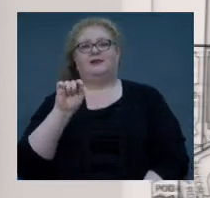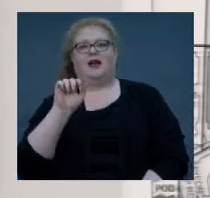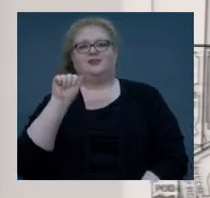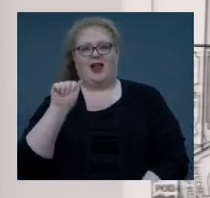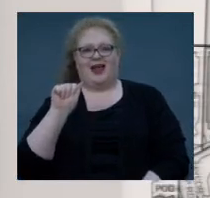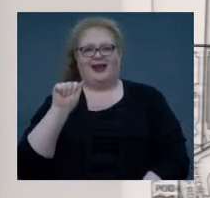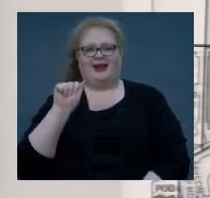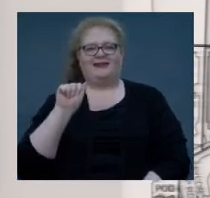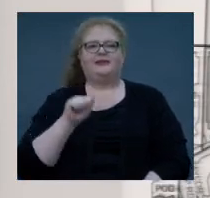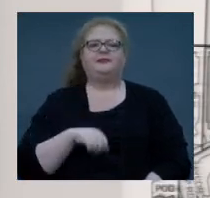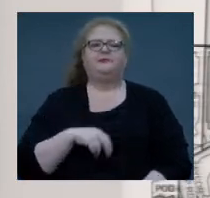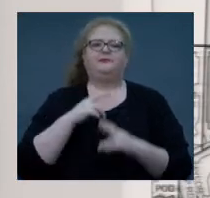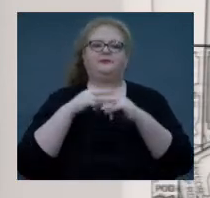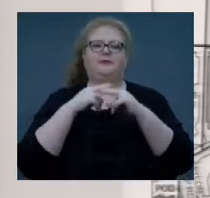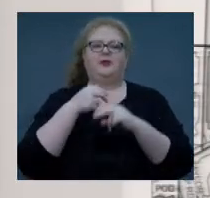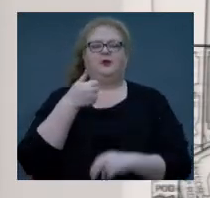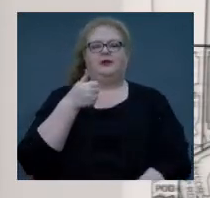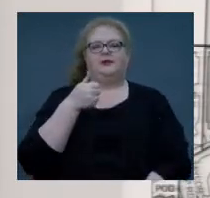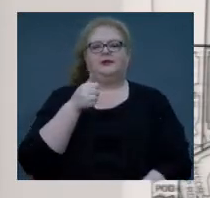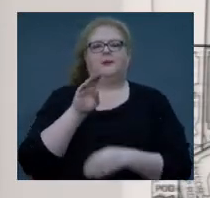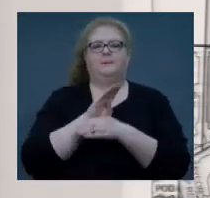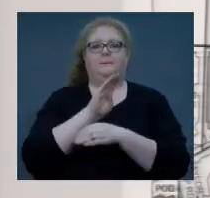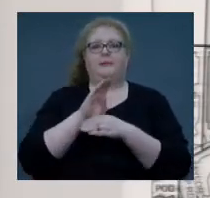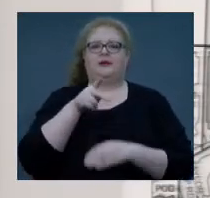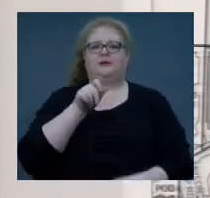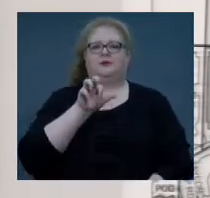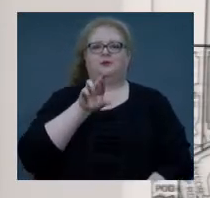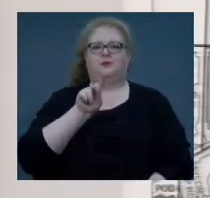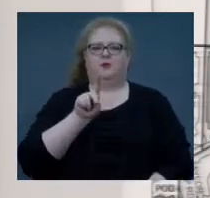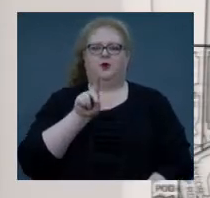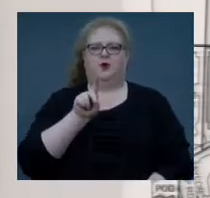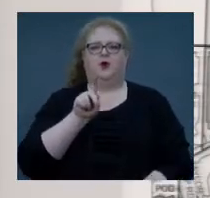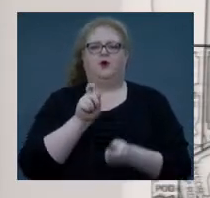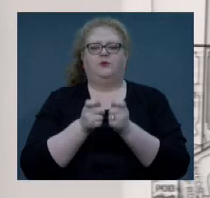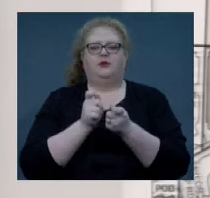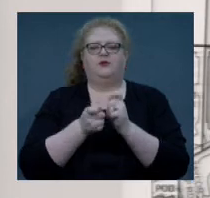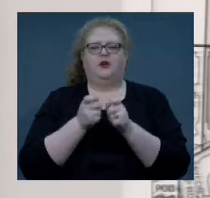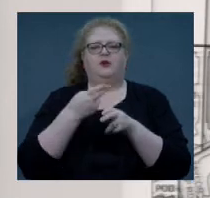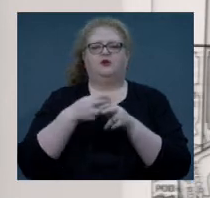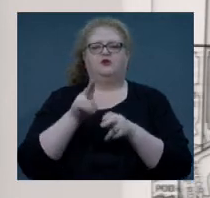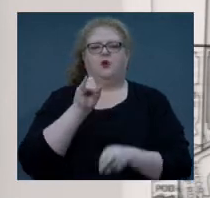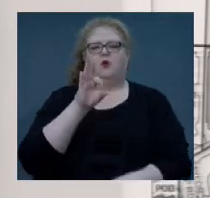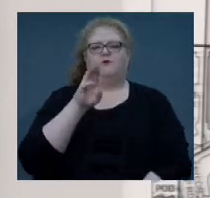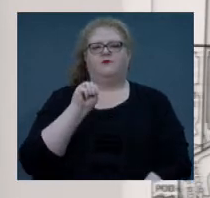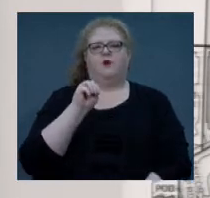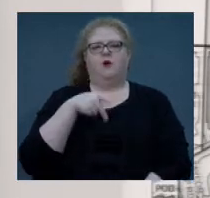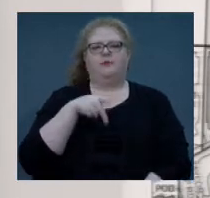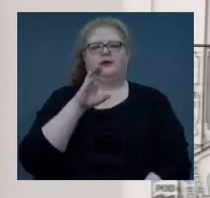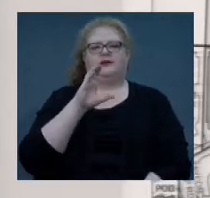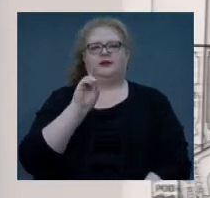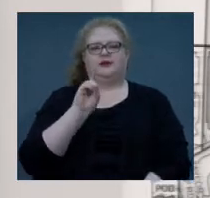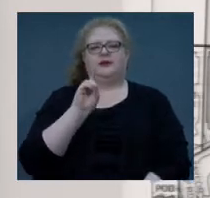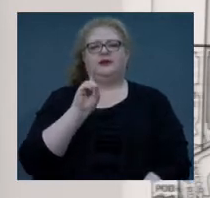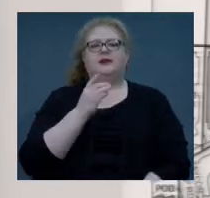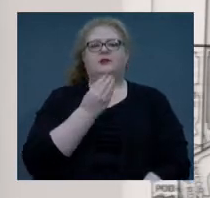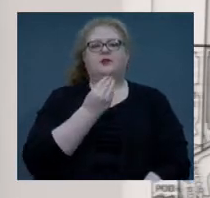Z-7667-A, the Highway 10 Business Park, revised short form PCD, located